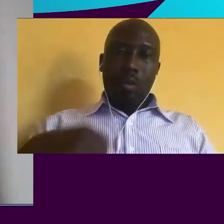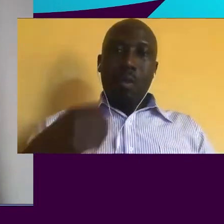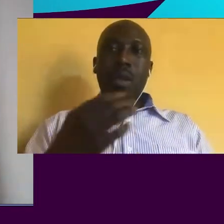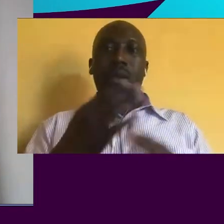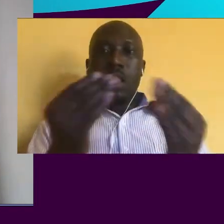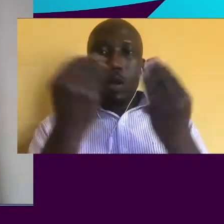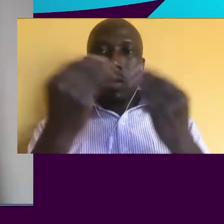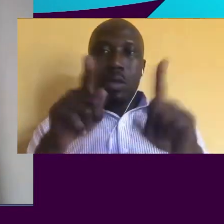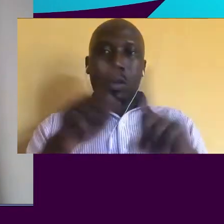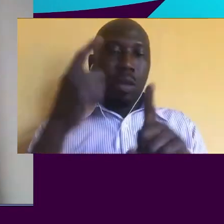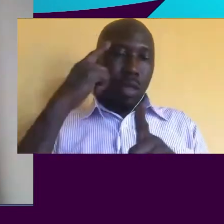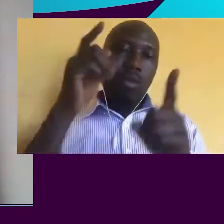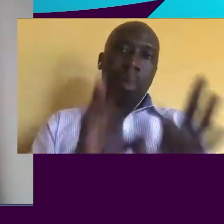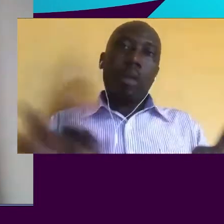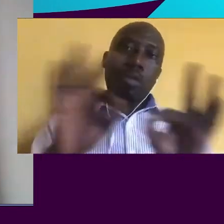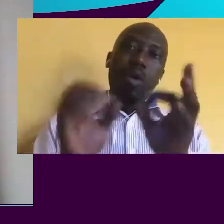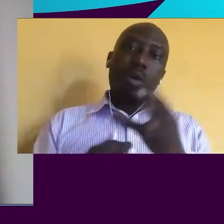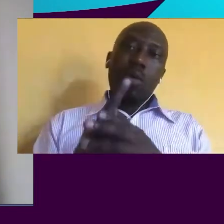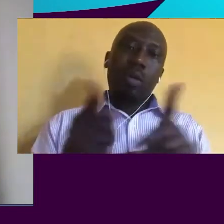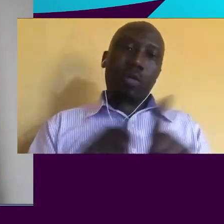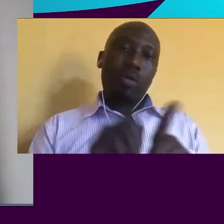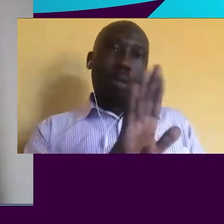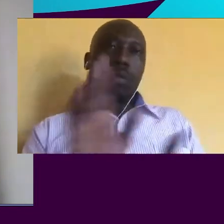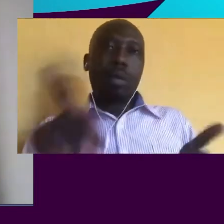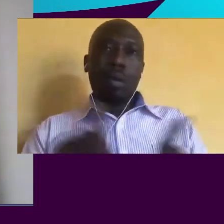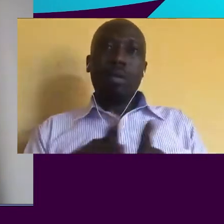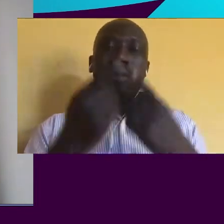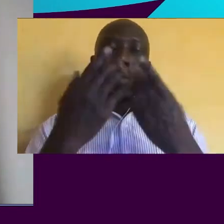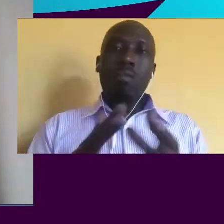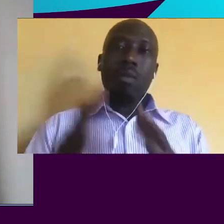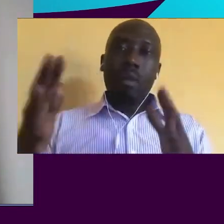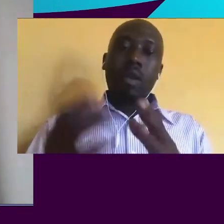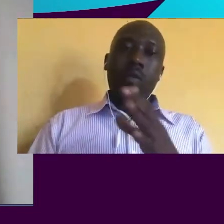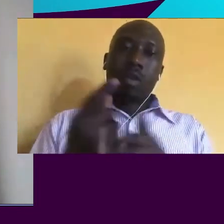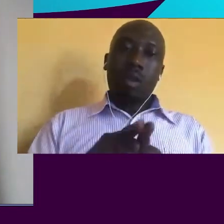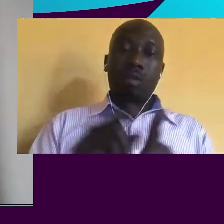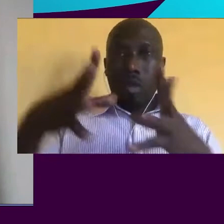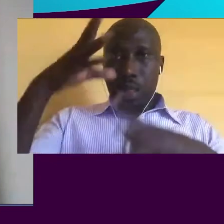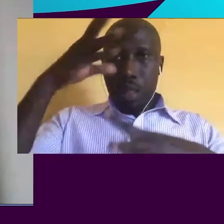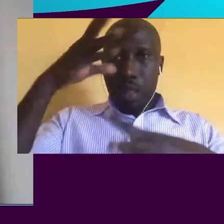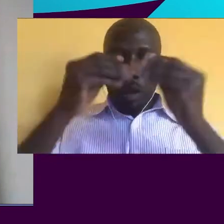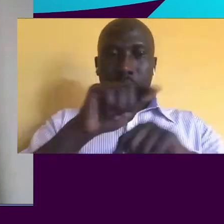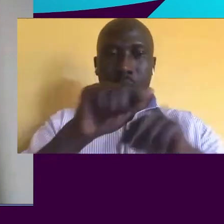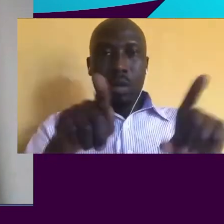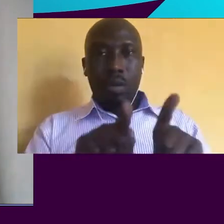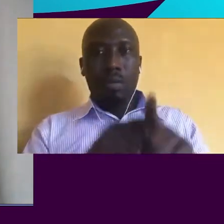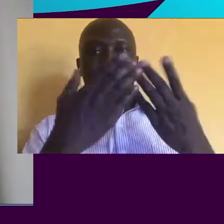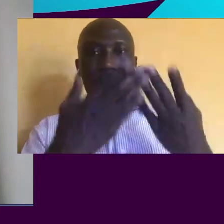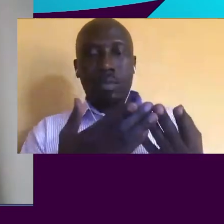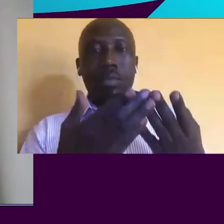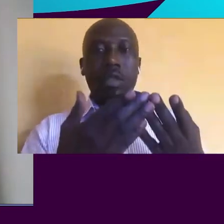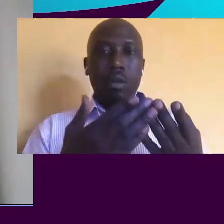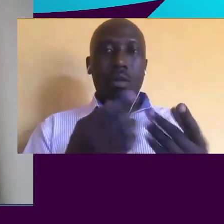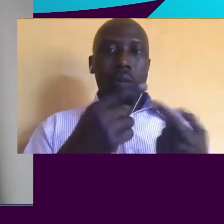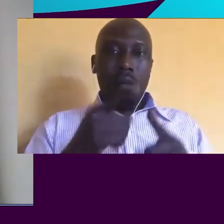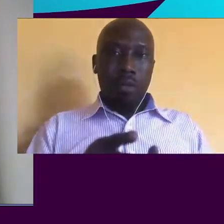opportunity for them, but also a great opportunity for her to learn about what they're doing and the difference they're making in their